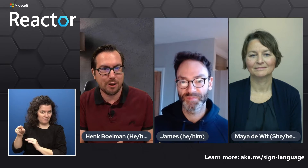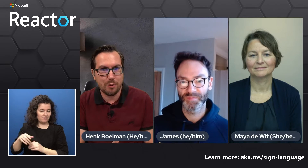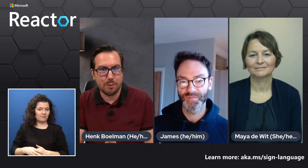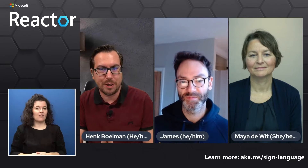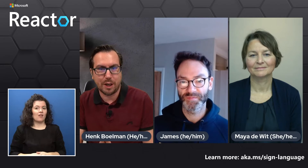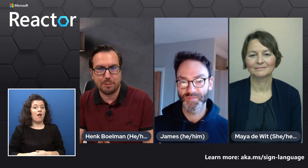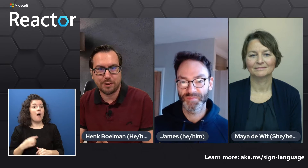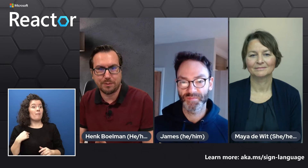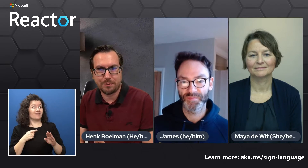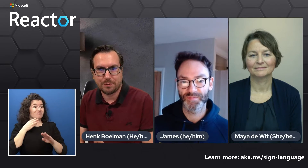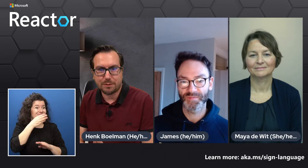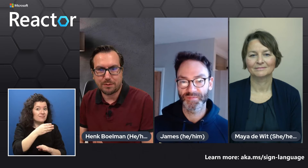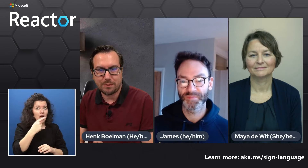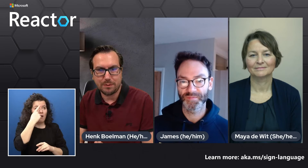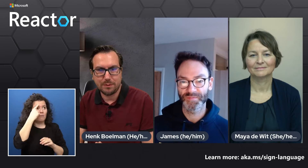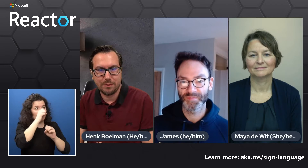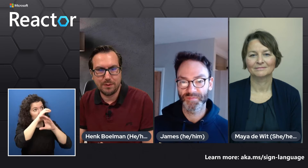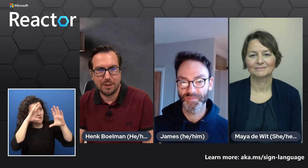my local meetups.